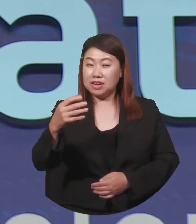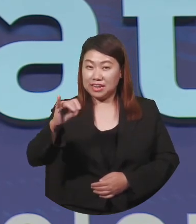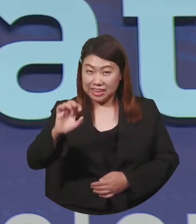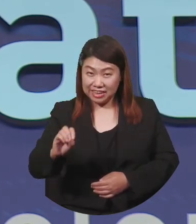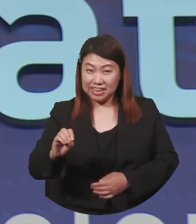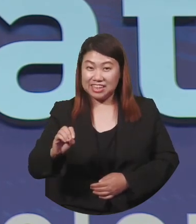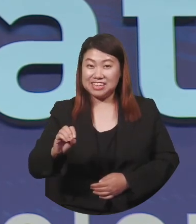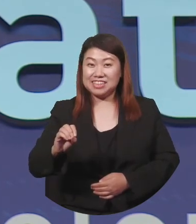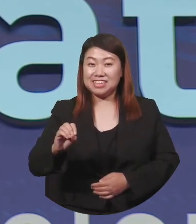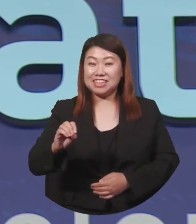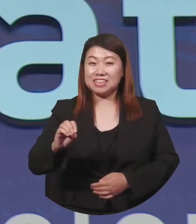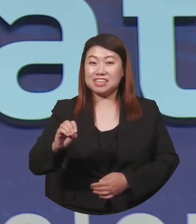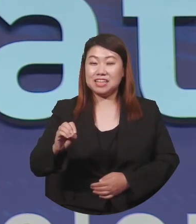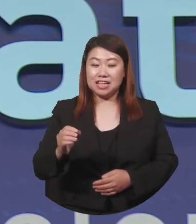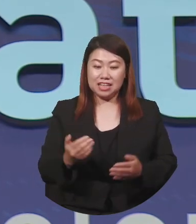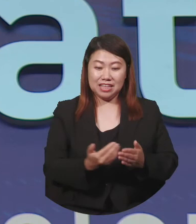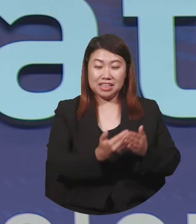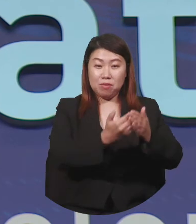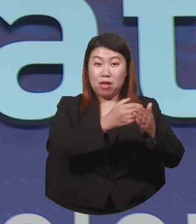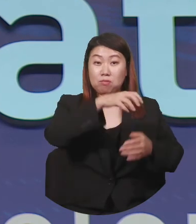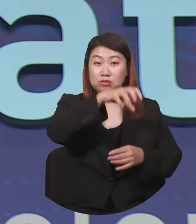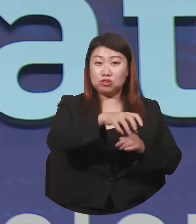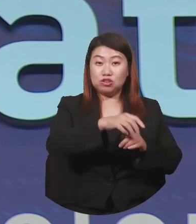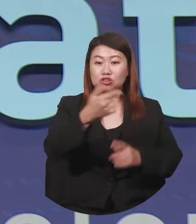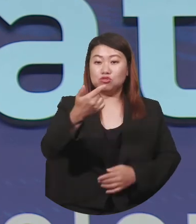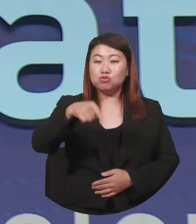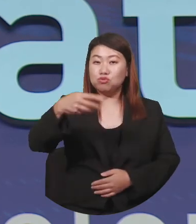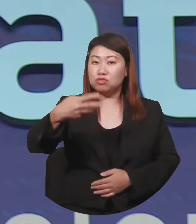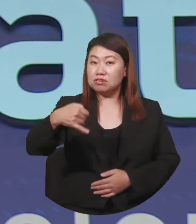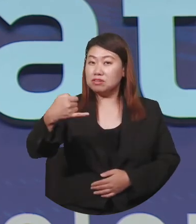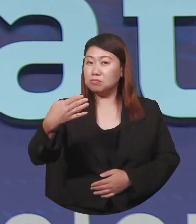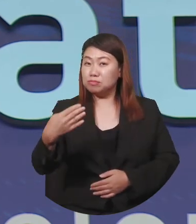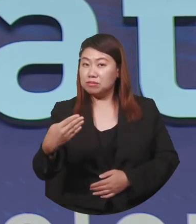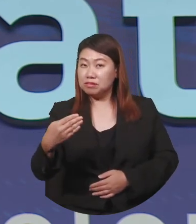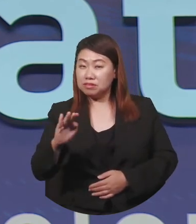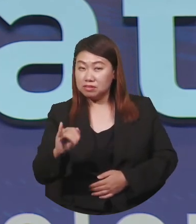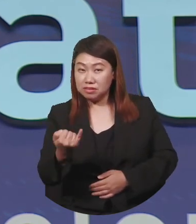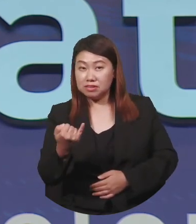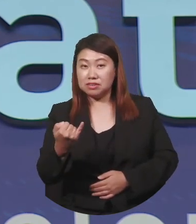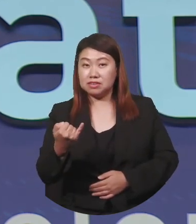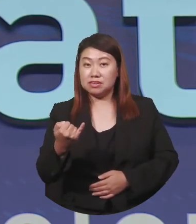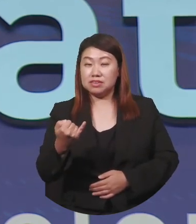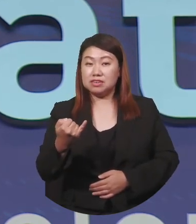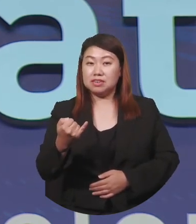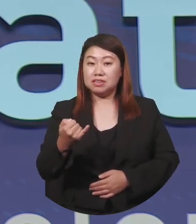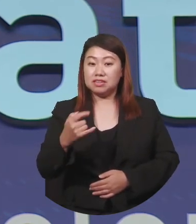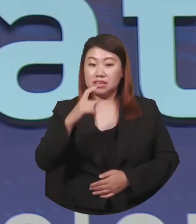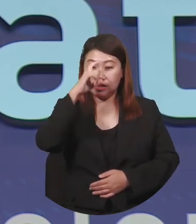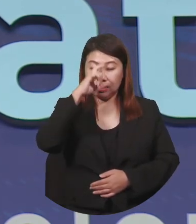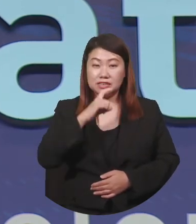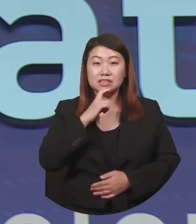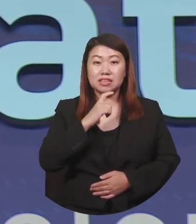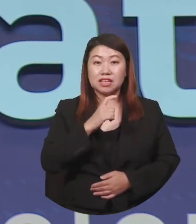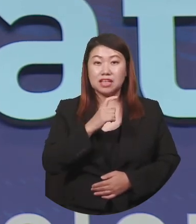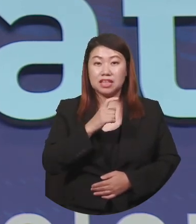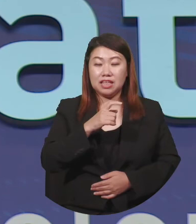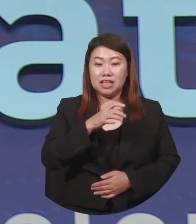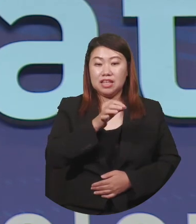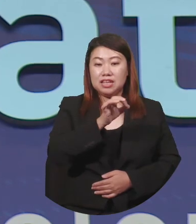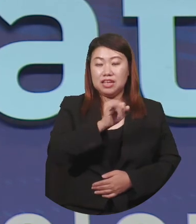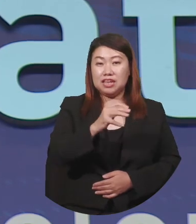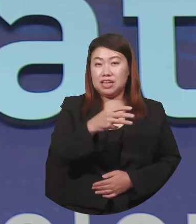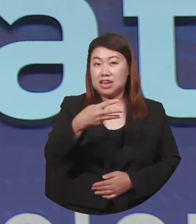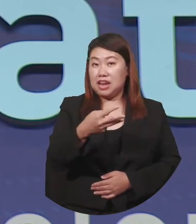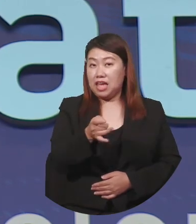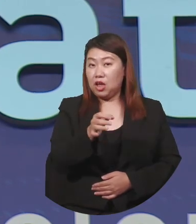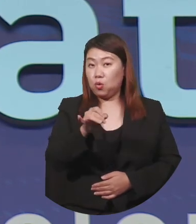the Indonesian Agency for International Development, Vice President Rama Nordon of the Turkish Cooperation and Coordination Agency, and